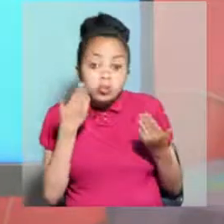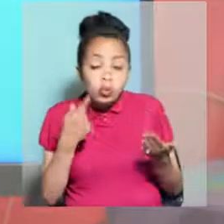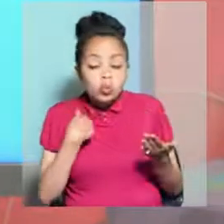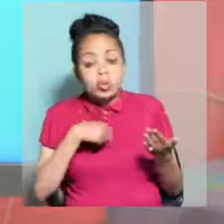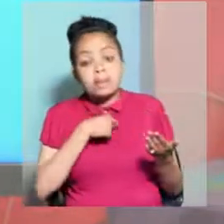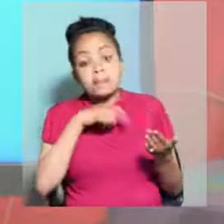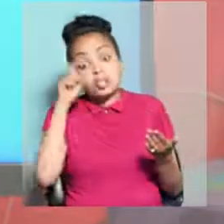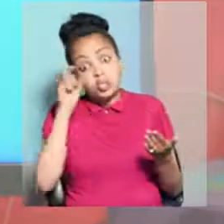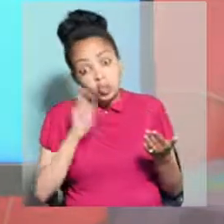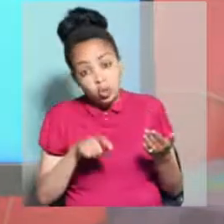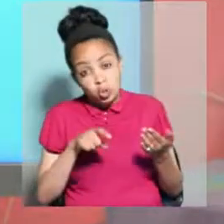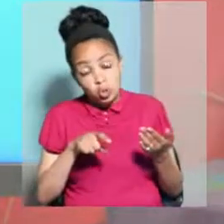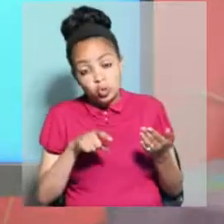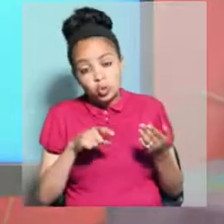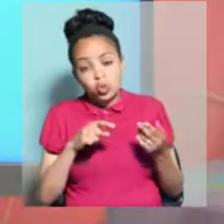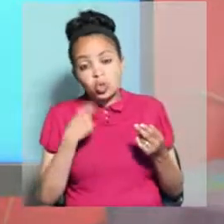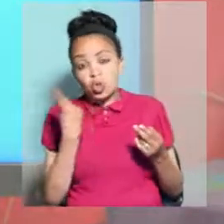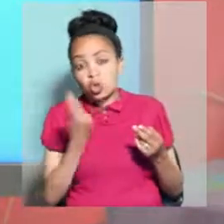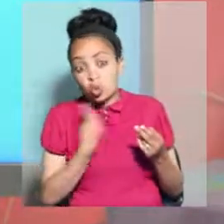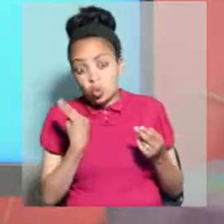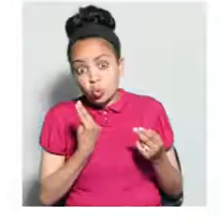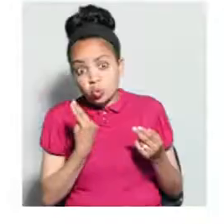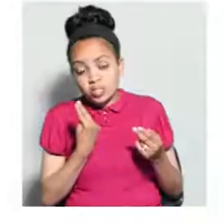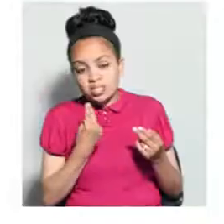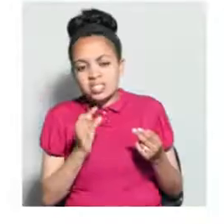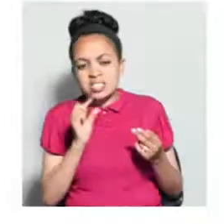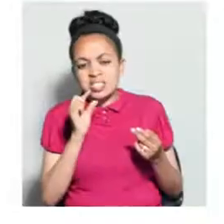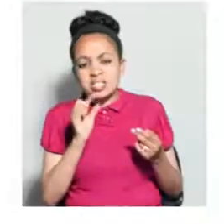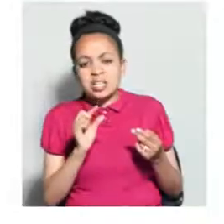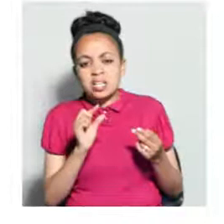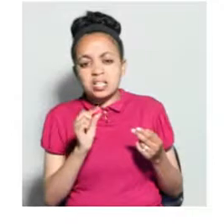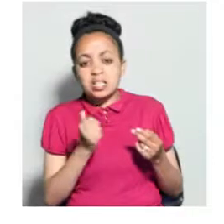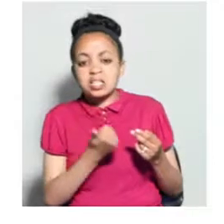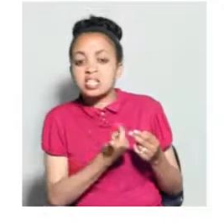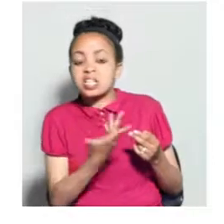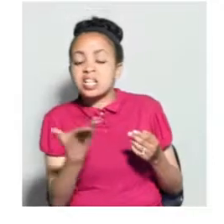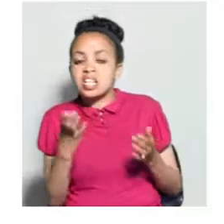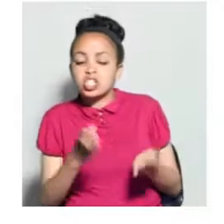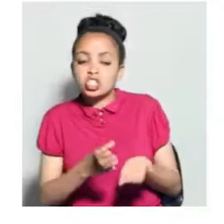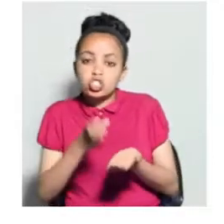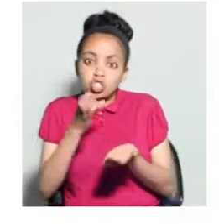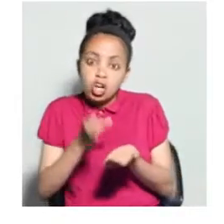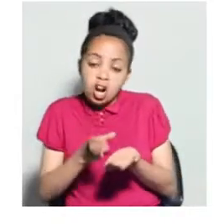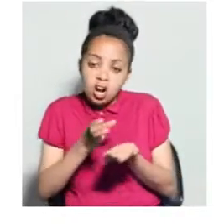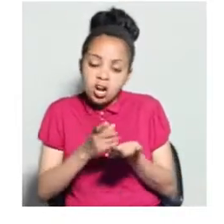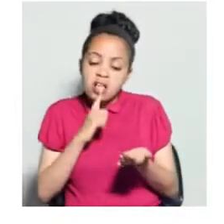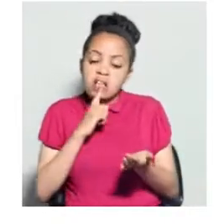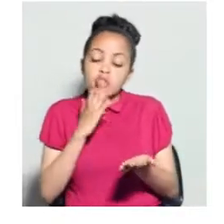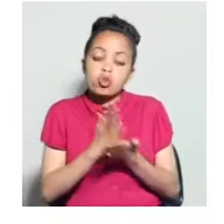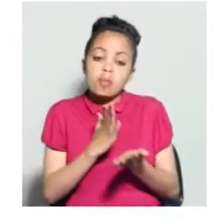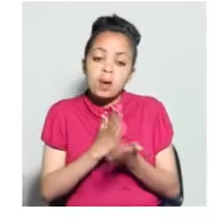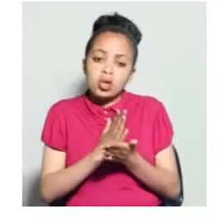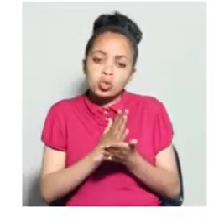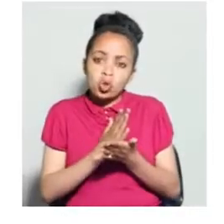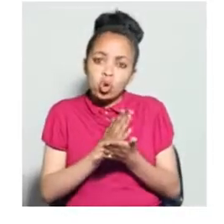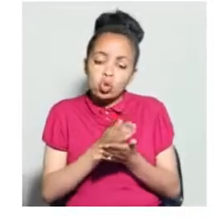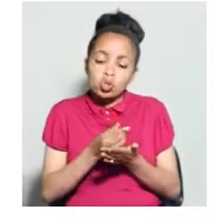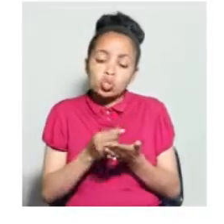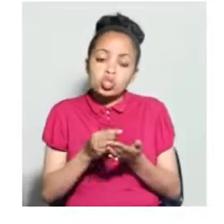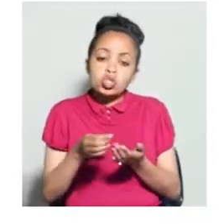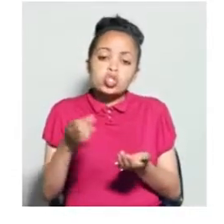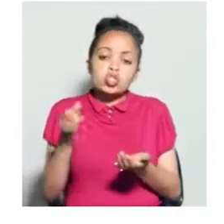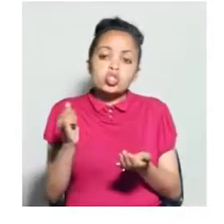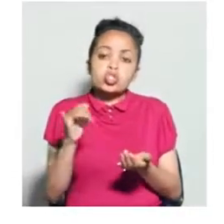be use one certain jar that contain a tomato juice, adding tomato seed